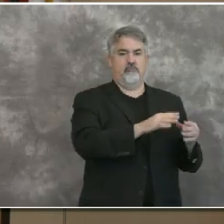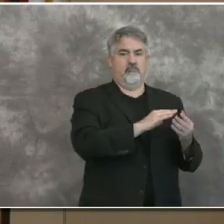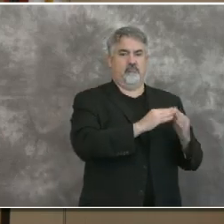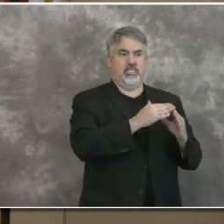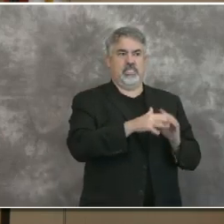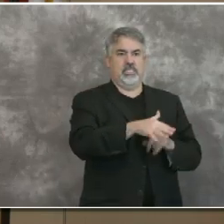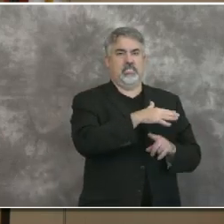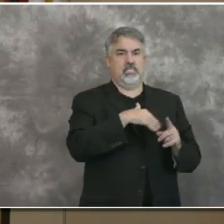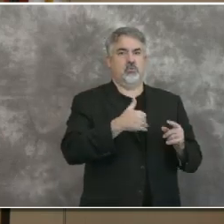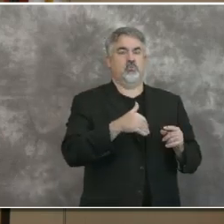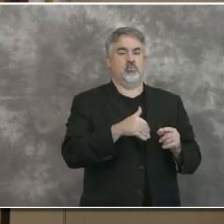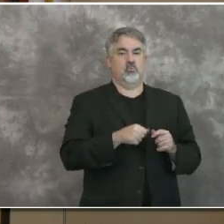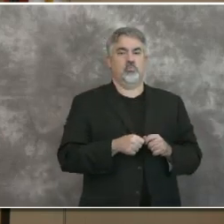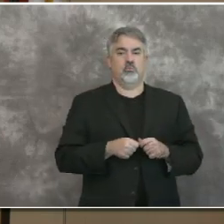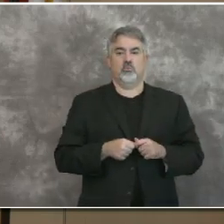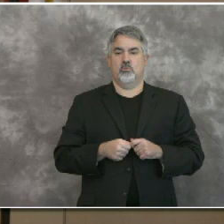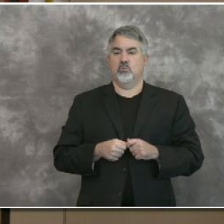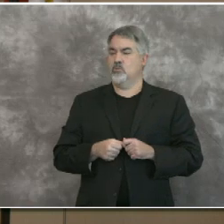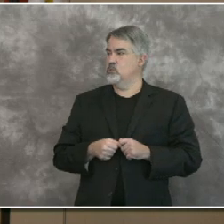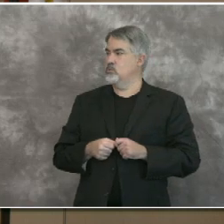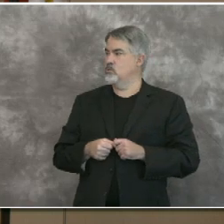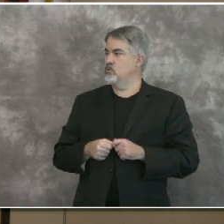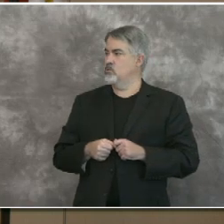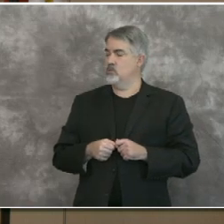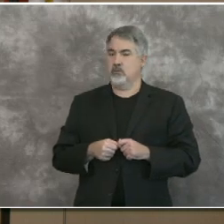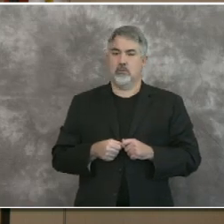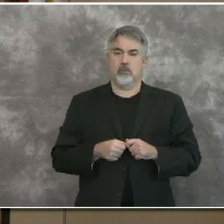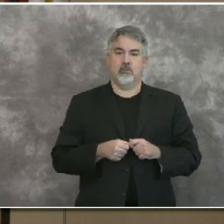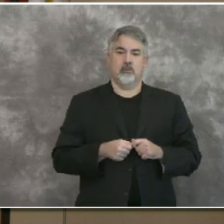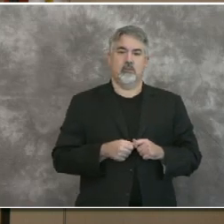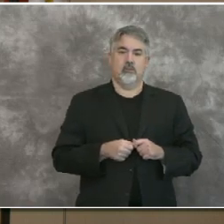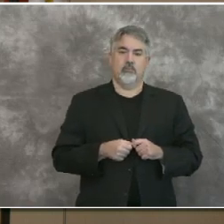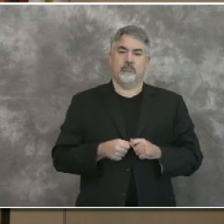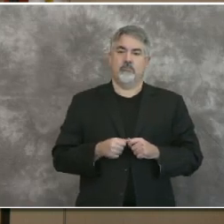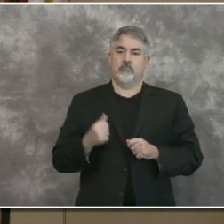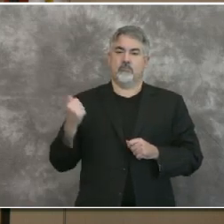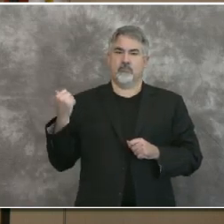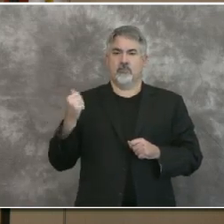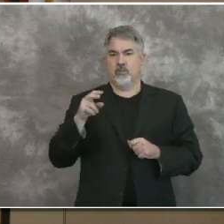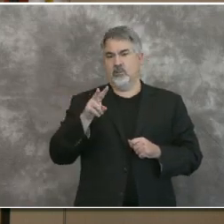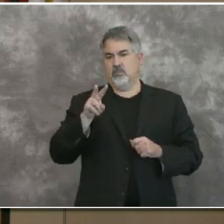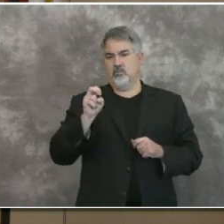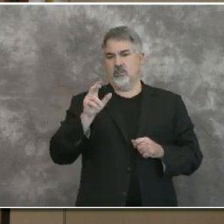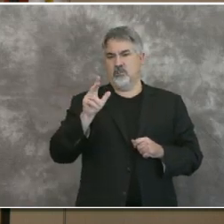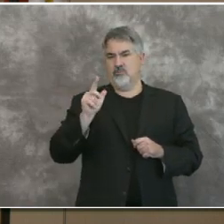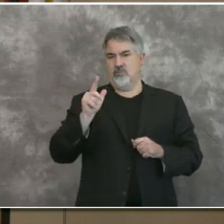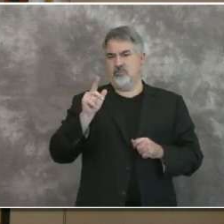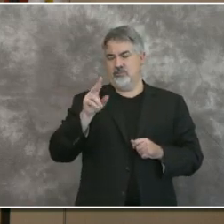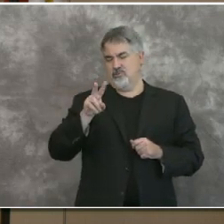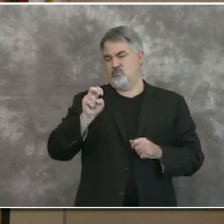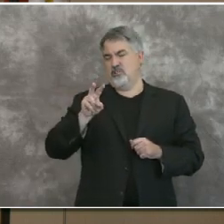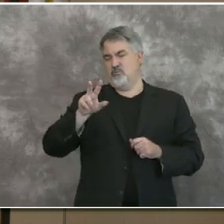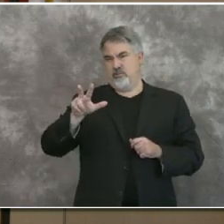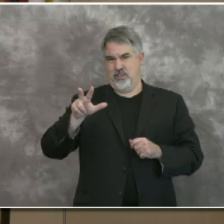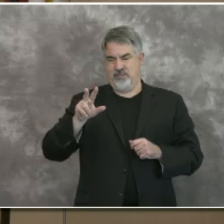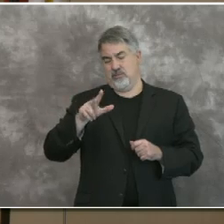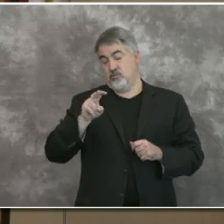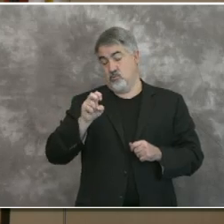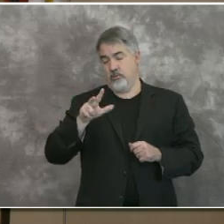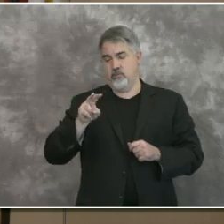locations. And cumulatively, this is 232 cases and 5